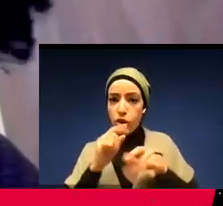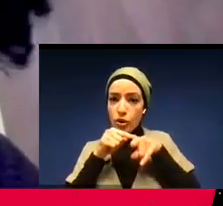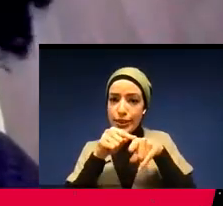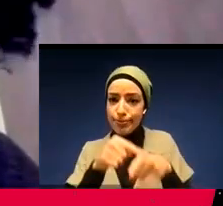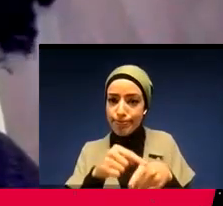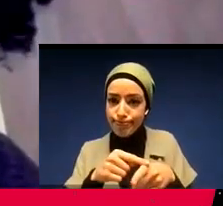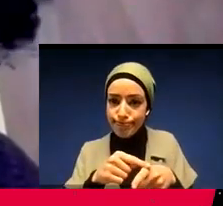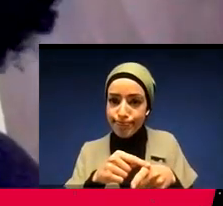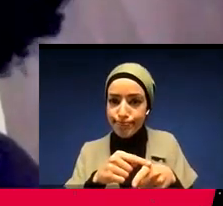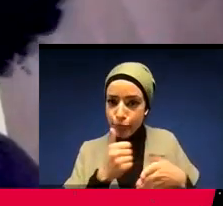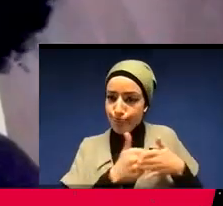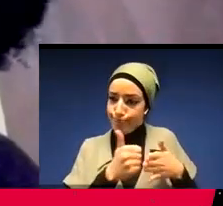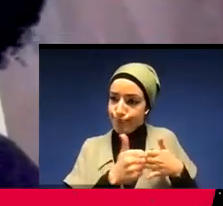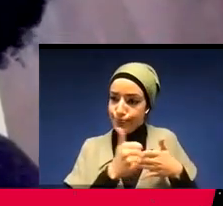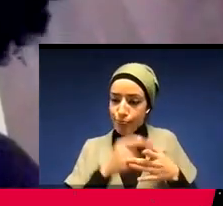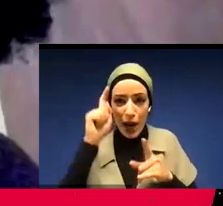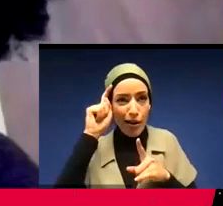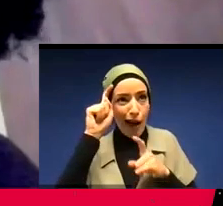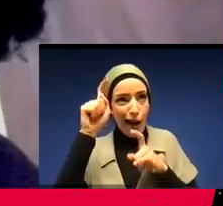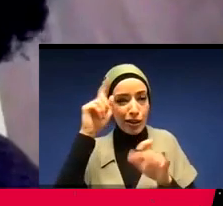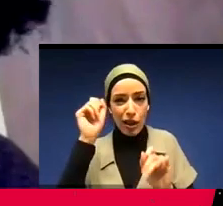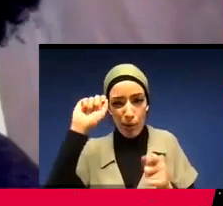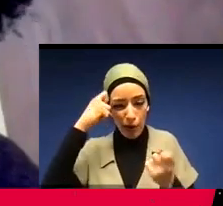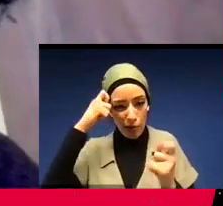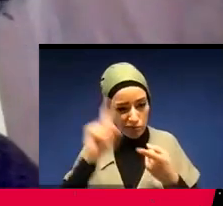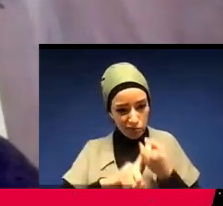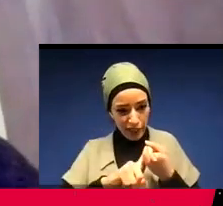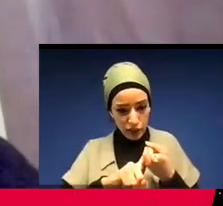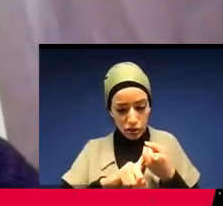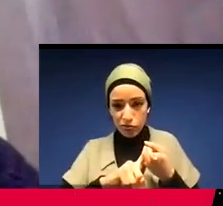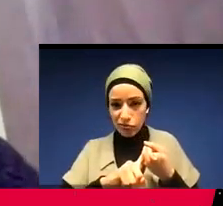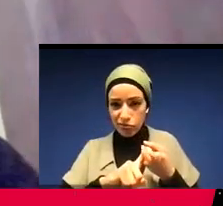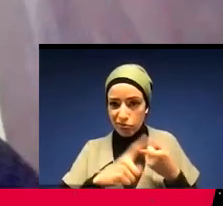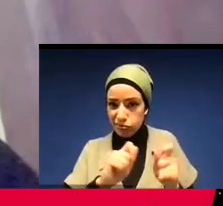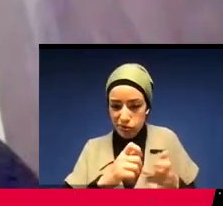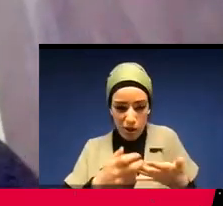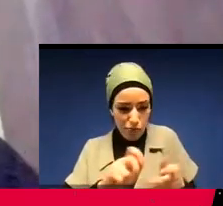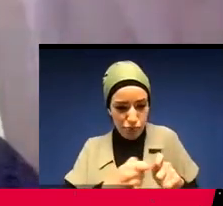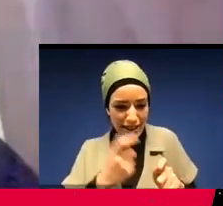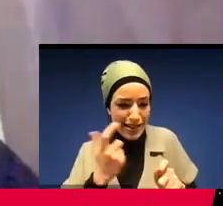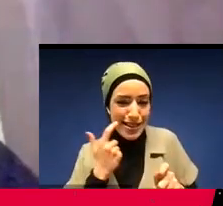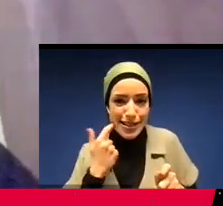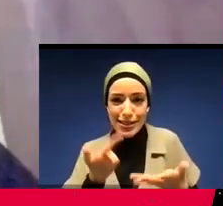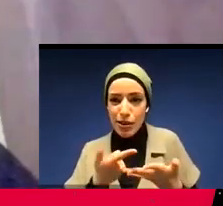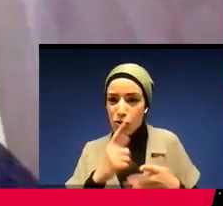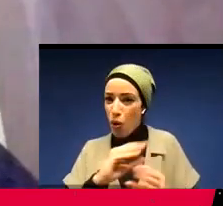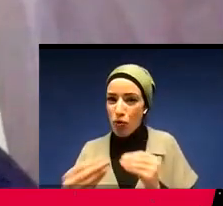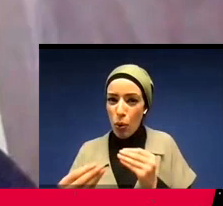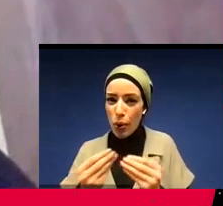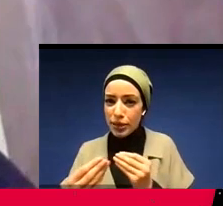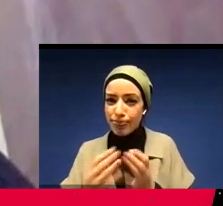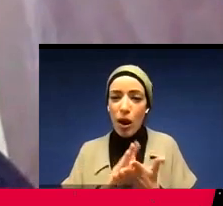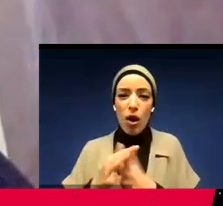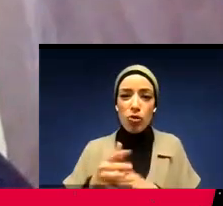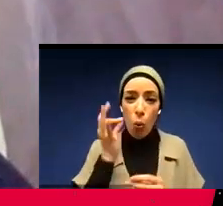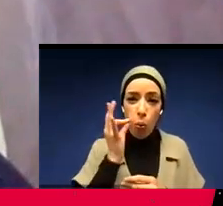becomes orthodoxy, an idea that has run out of ideas. It becomes fixed, static, brittle, rather than fluid. Water can resist